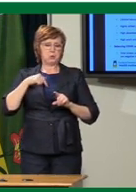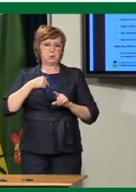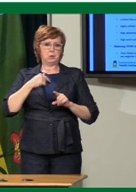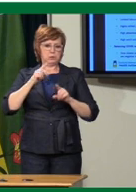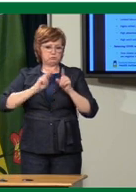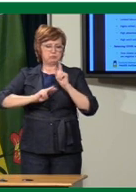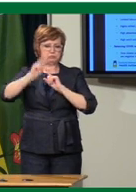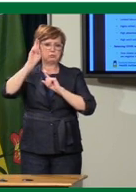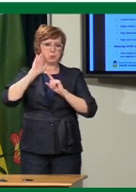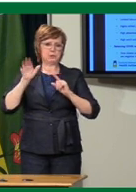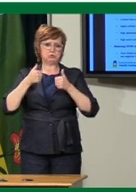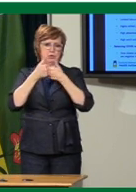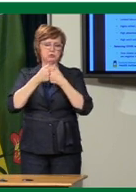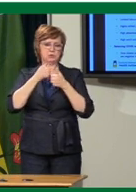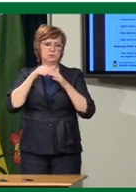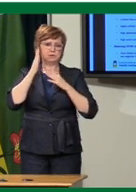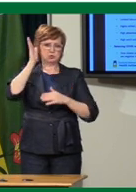move forward.